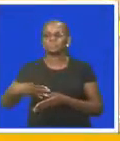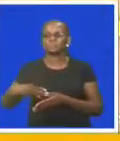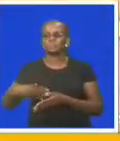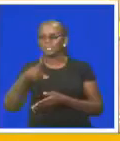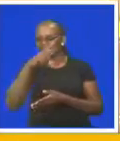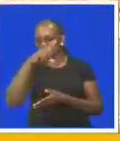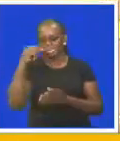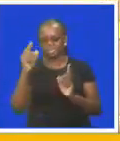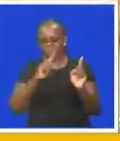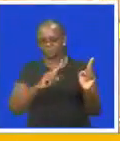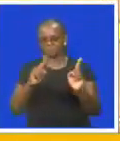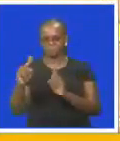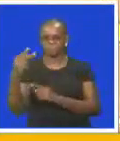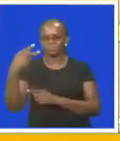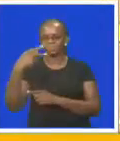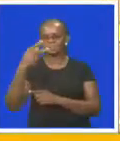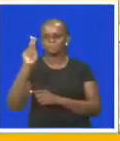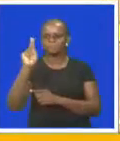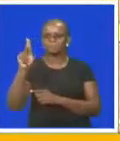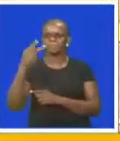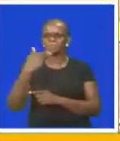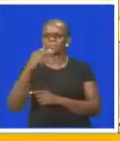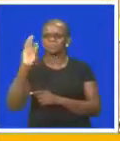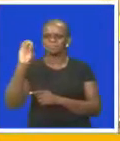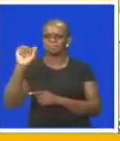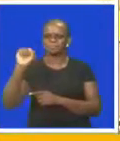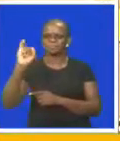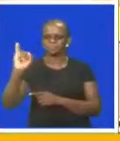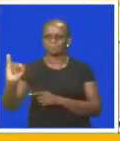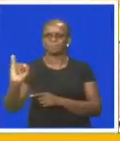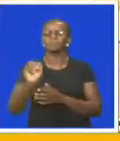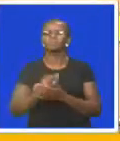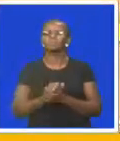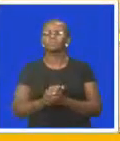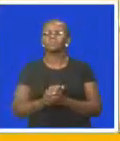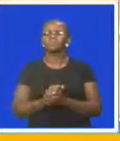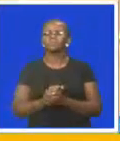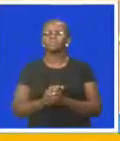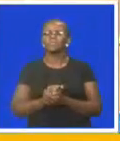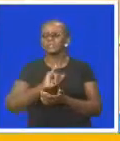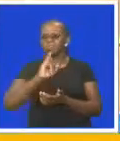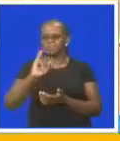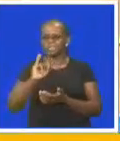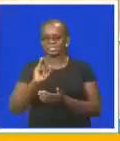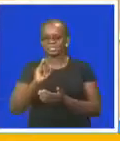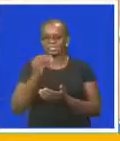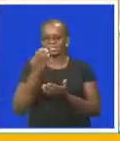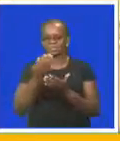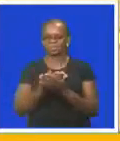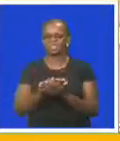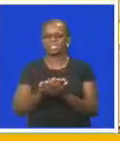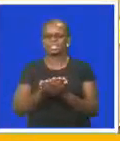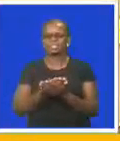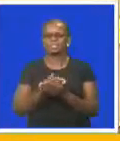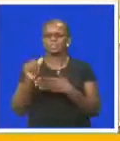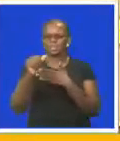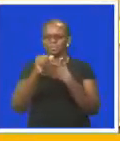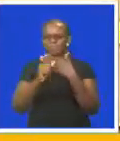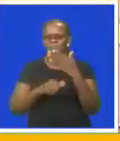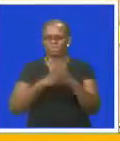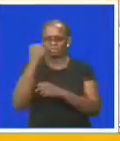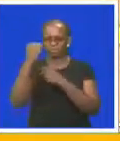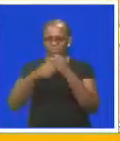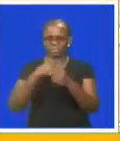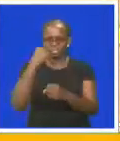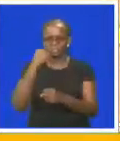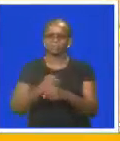Khosi Melane. We'll be doing the lesson together today. Before we do anything, let us start with the months of the year. I hope you still remember the